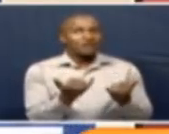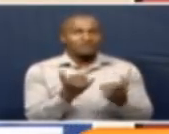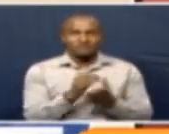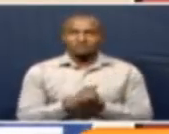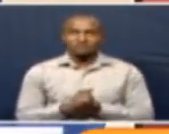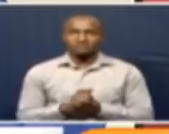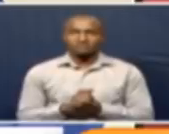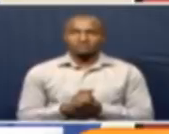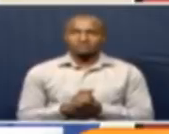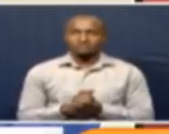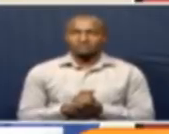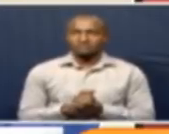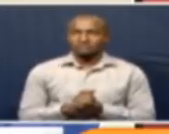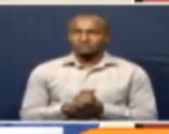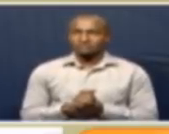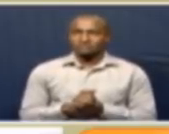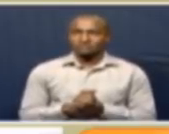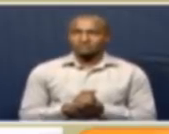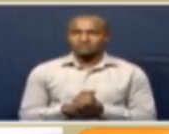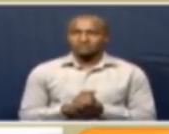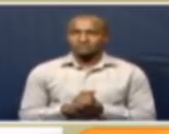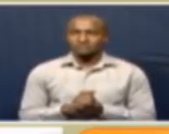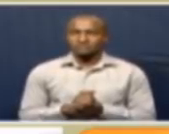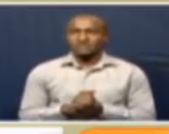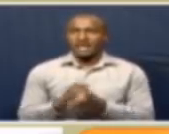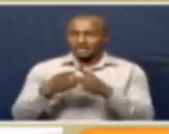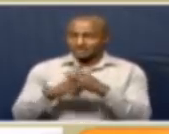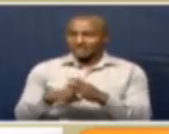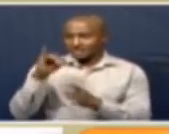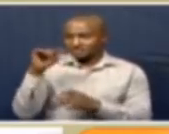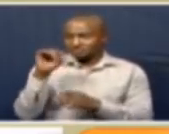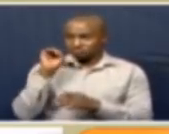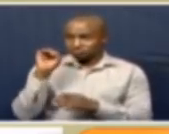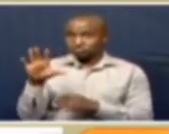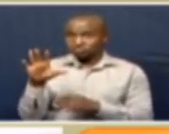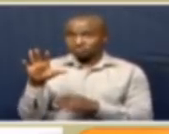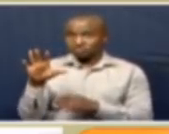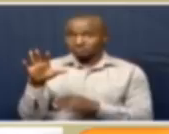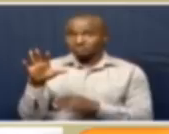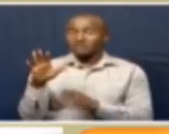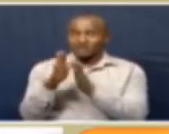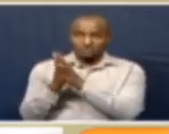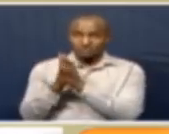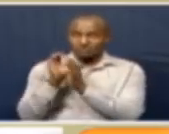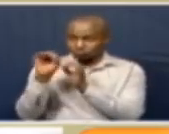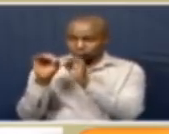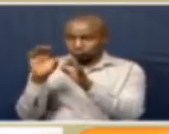start this conversation? It started as an Instagram rant. I posted on my Instagram stories